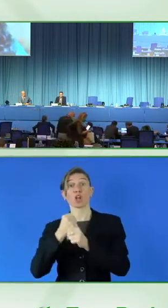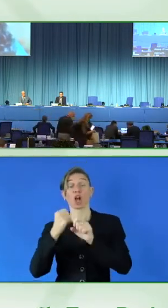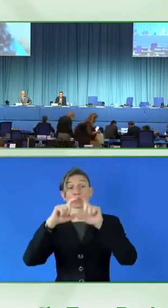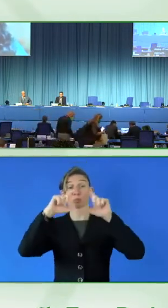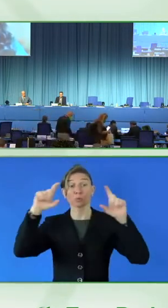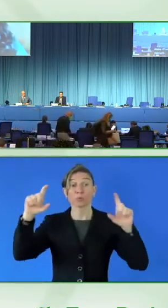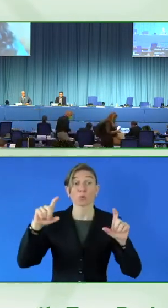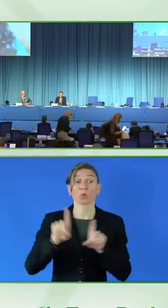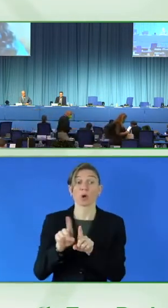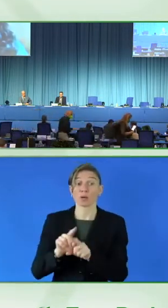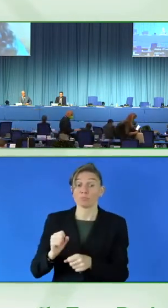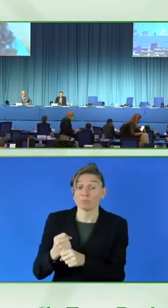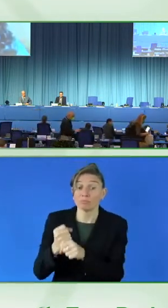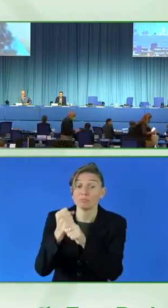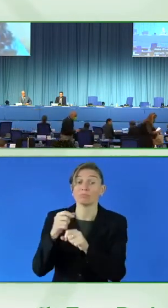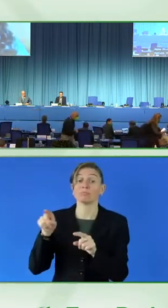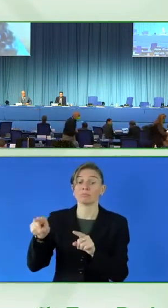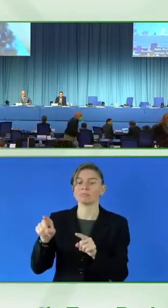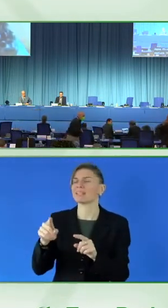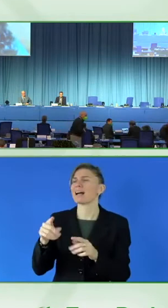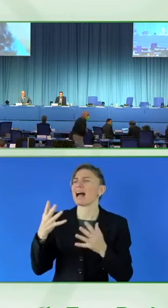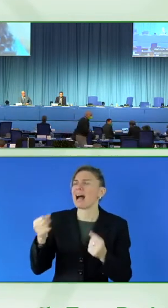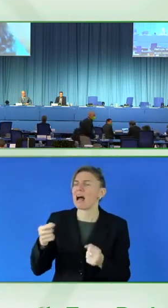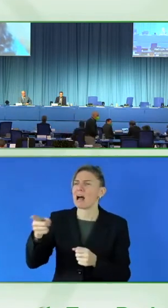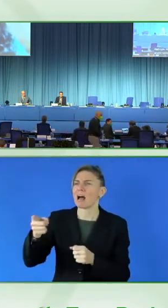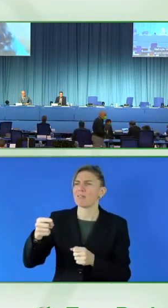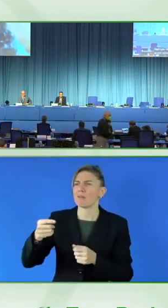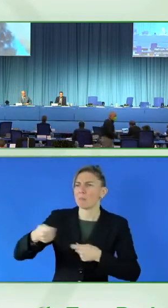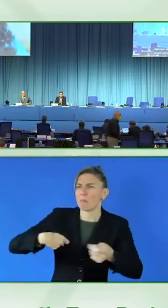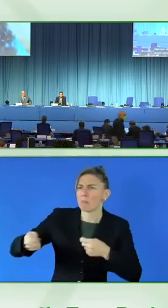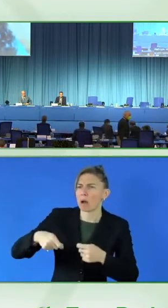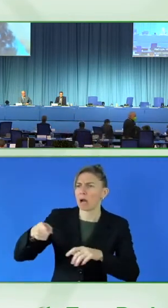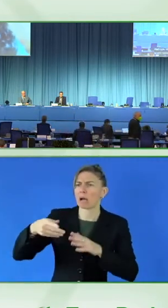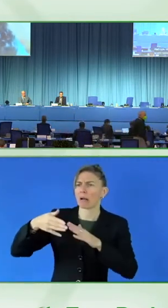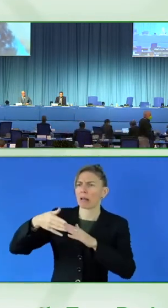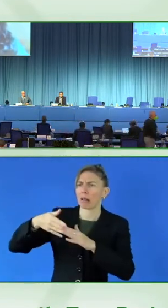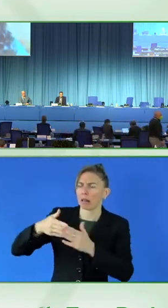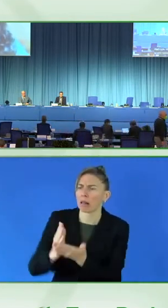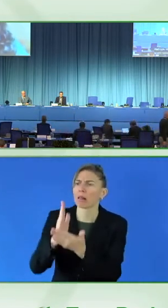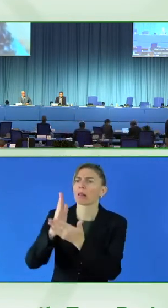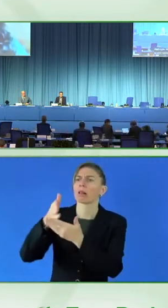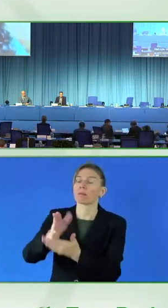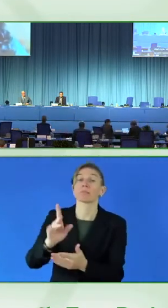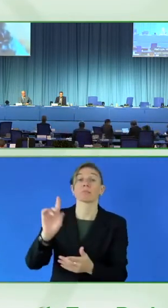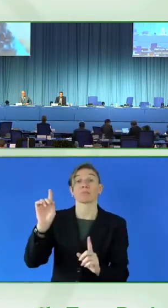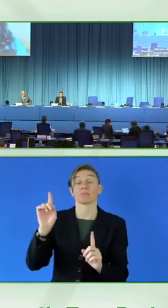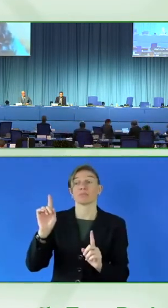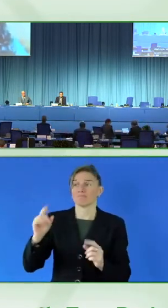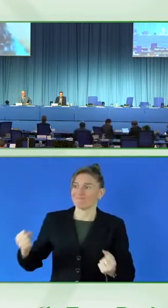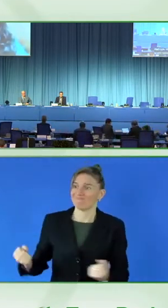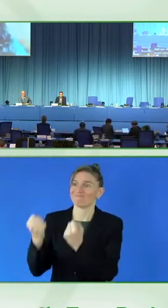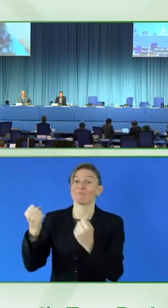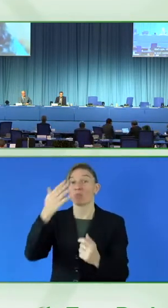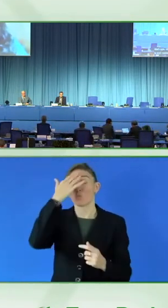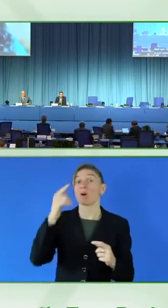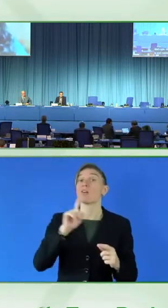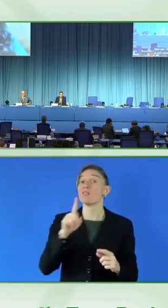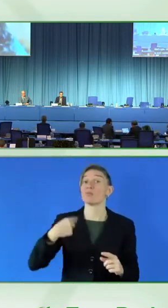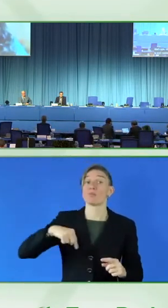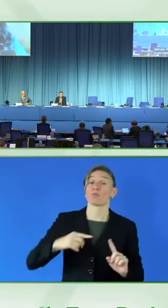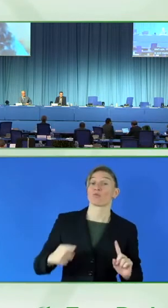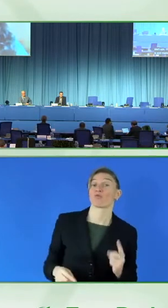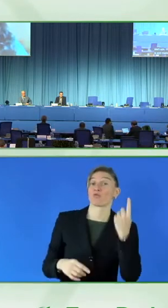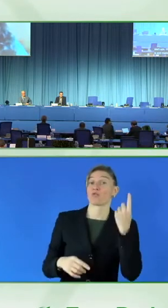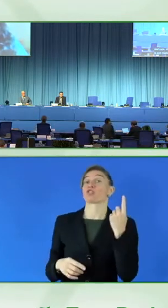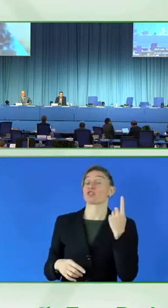market failures. We've been one of the first investors actively been investing in the assistive